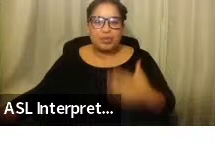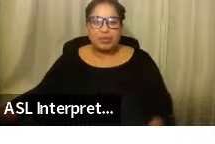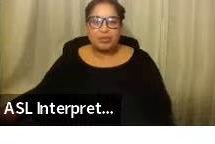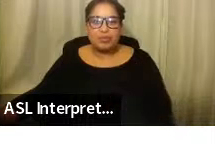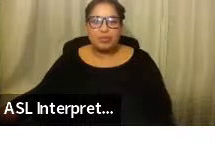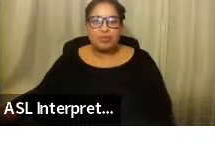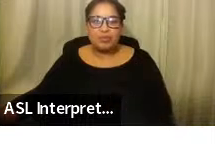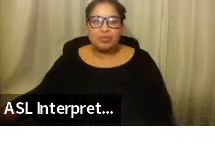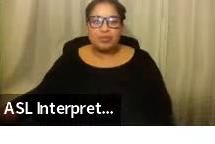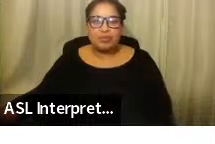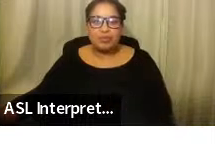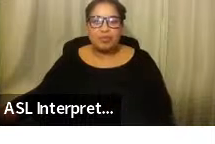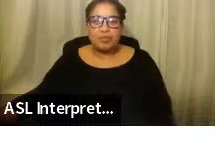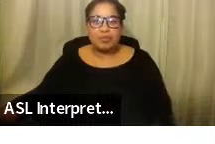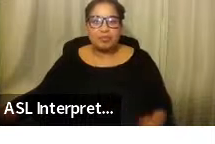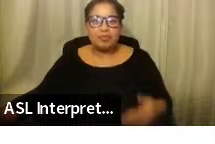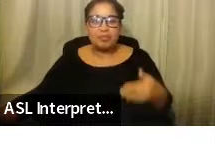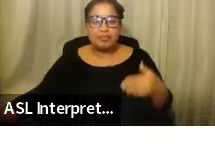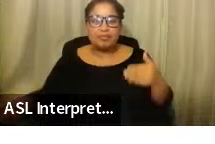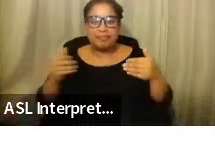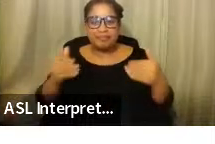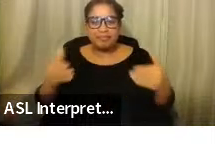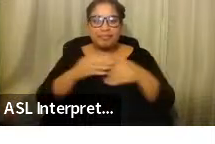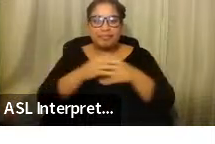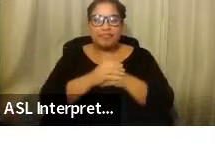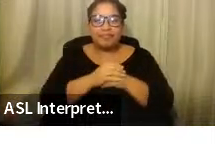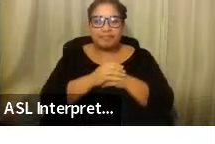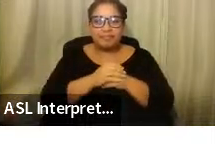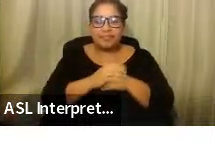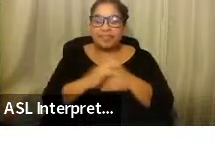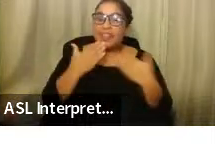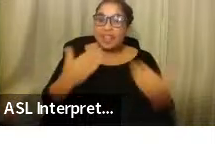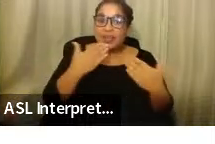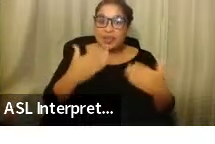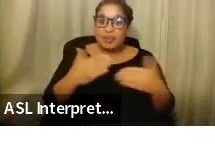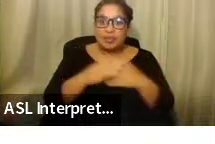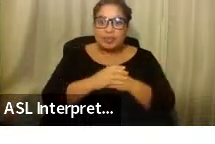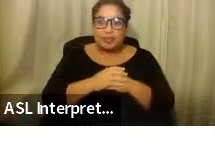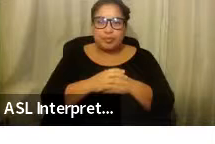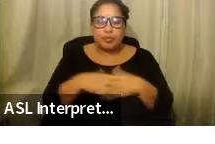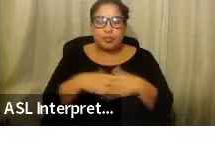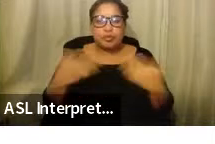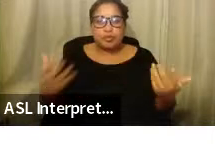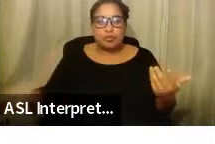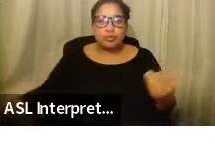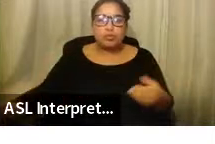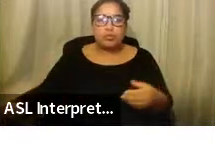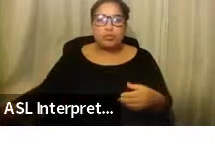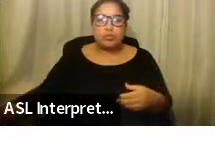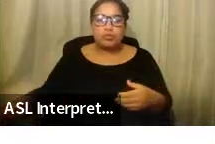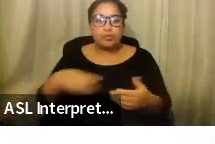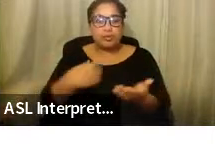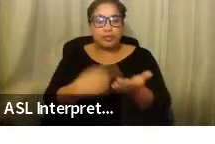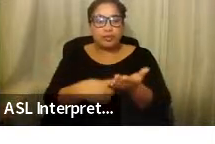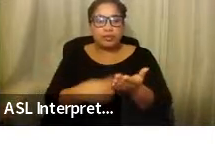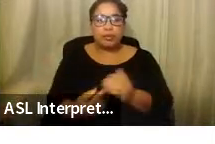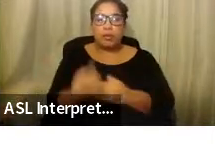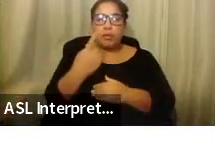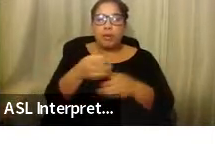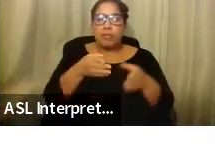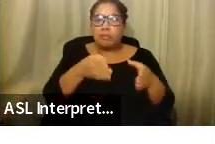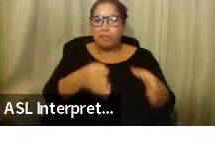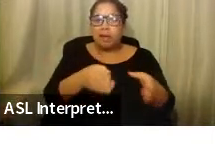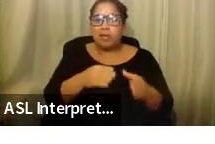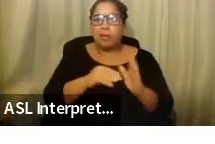Okay, carry on. Thank you, Laurie. All right, thank you. So as I was talking about the one pathway model,